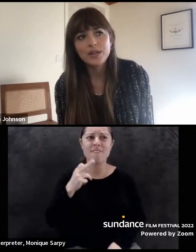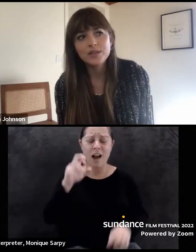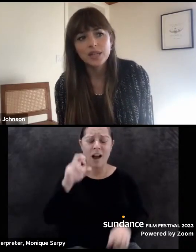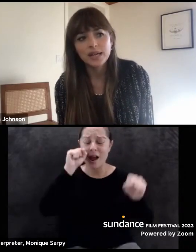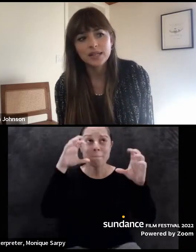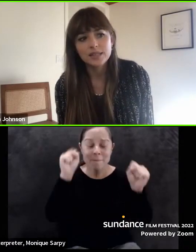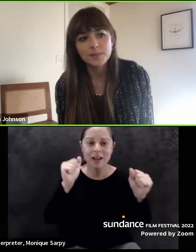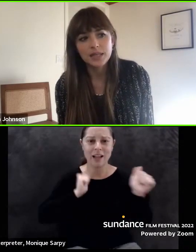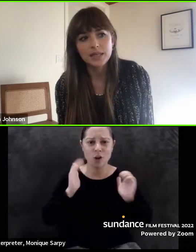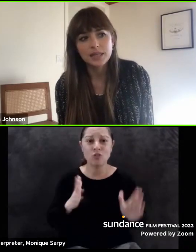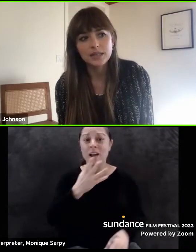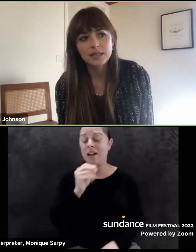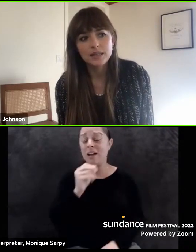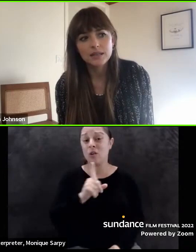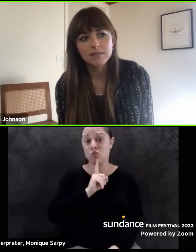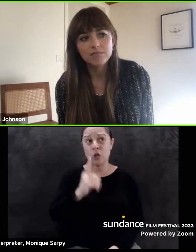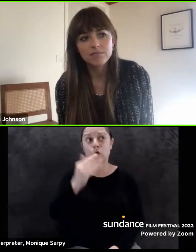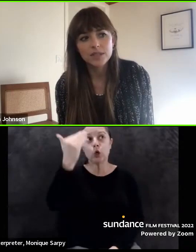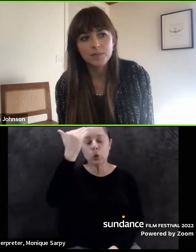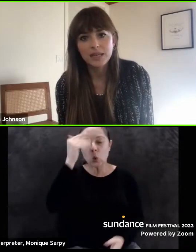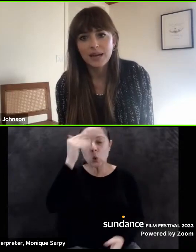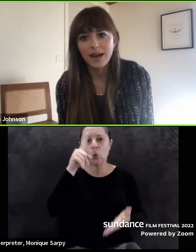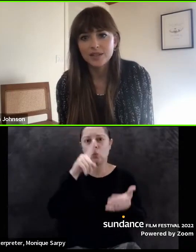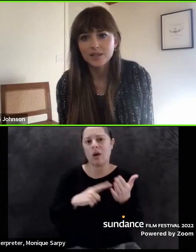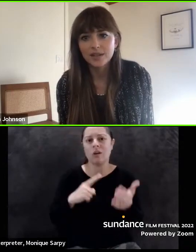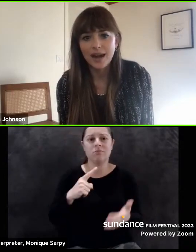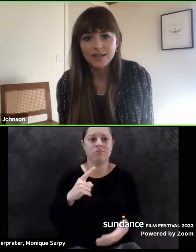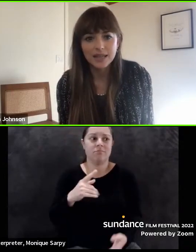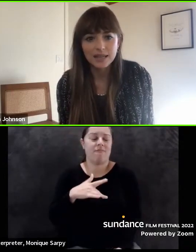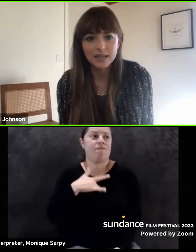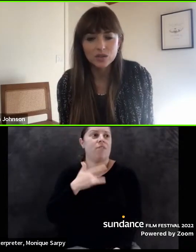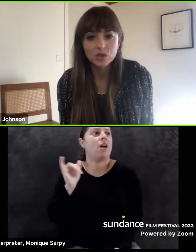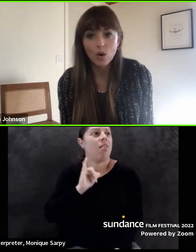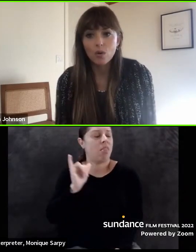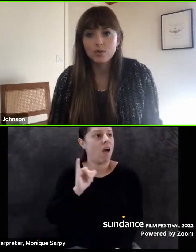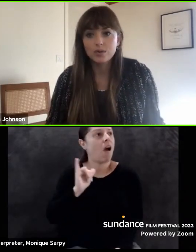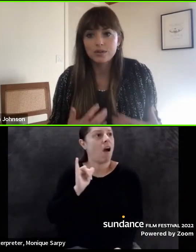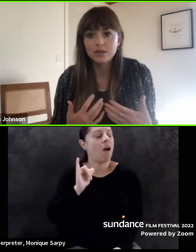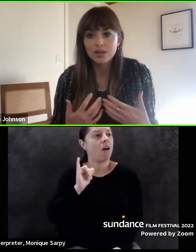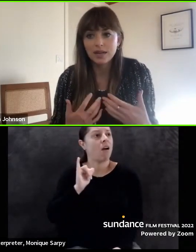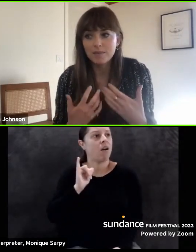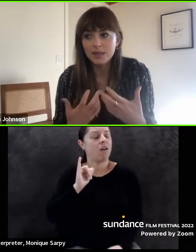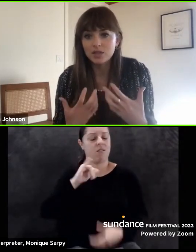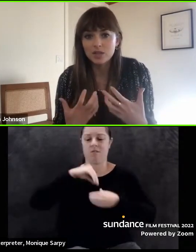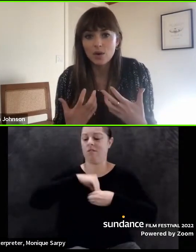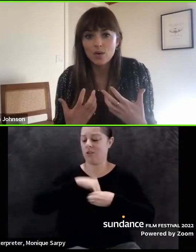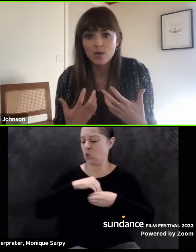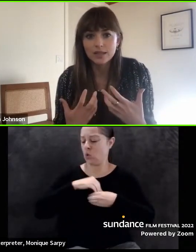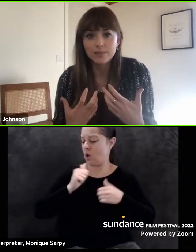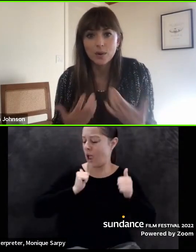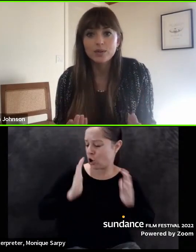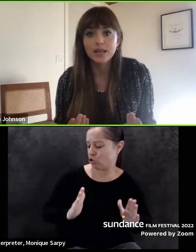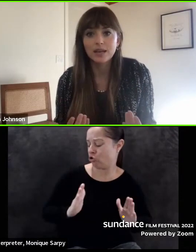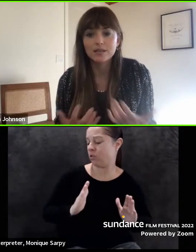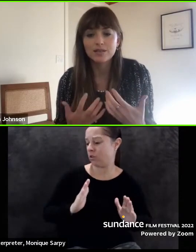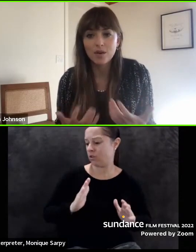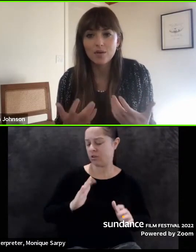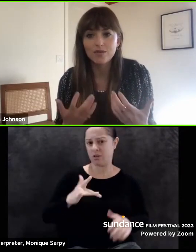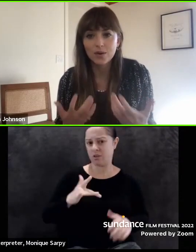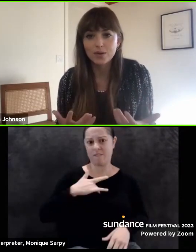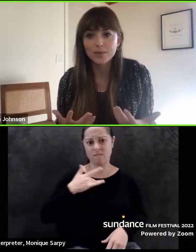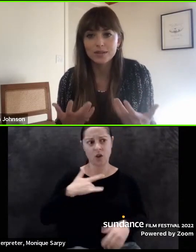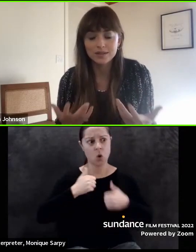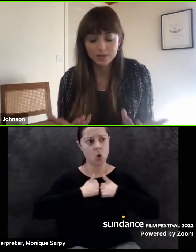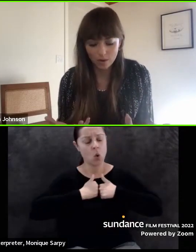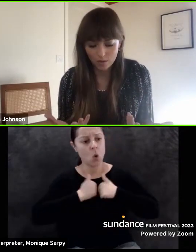what it feels like to be an actor acting. It can be so exposing and